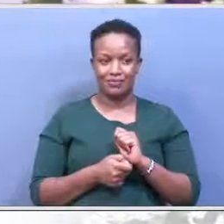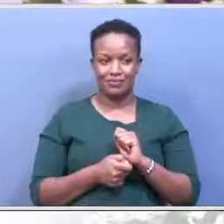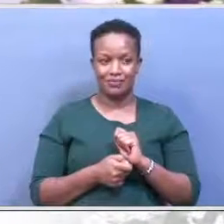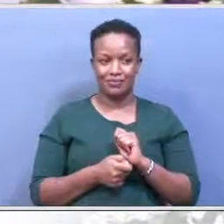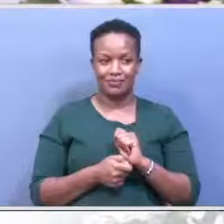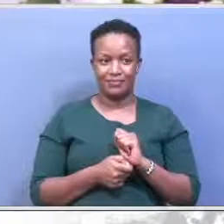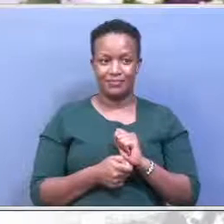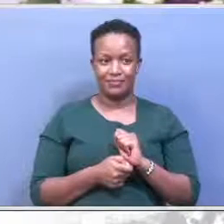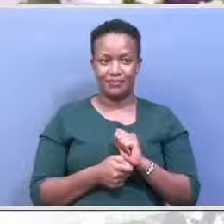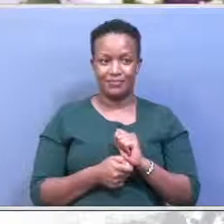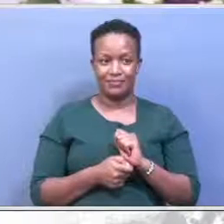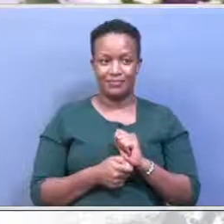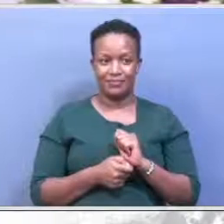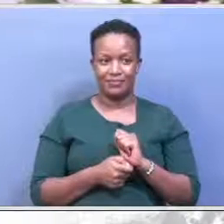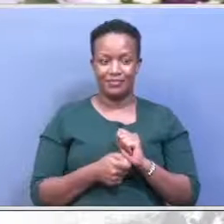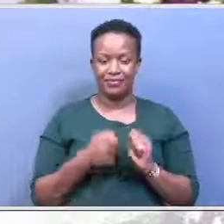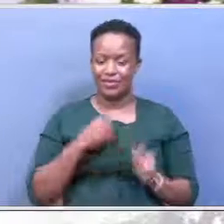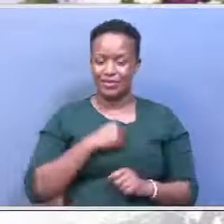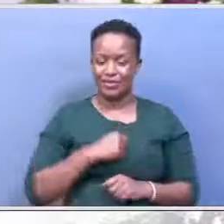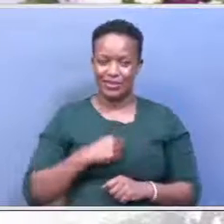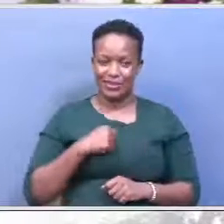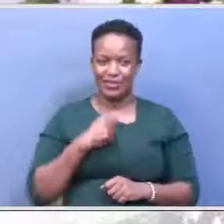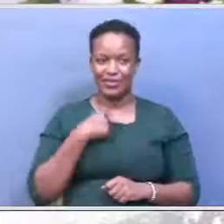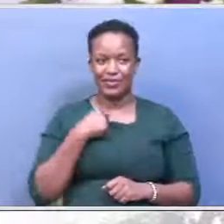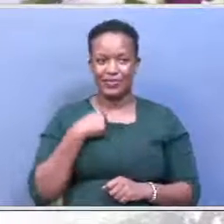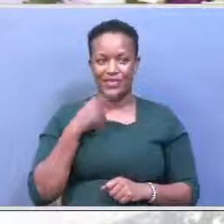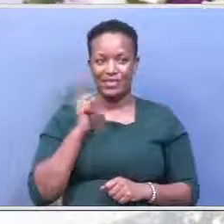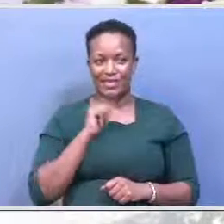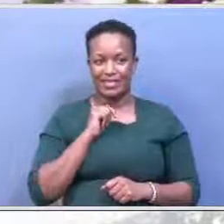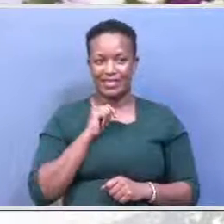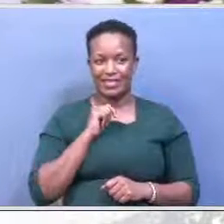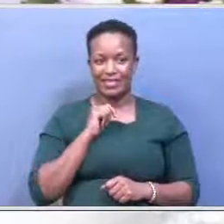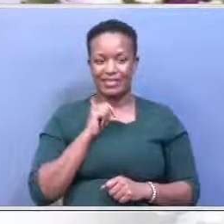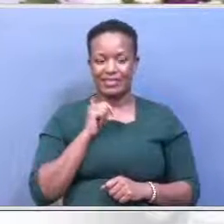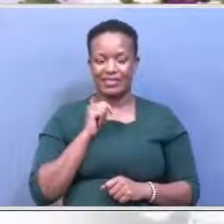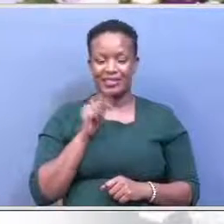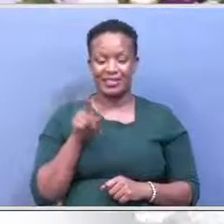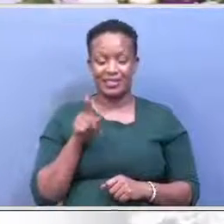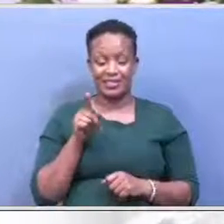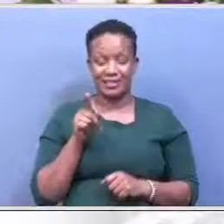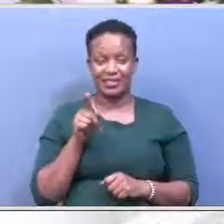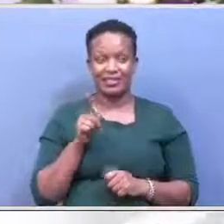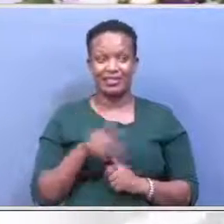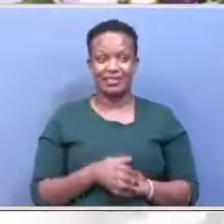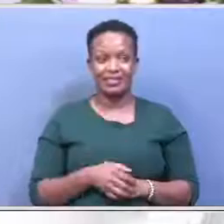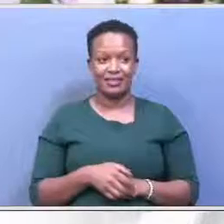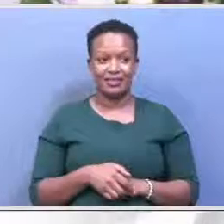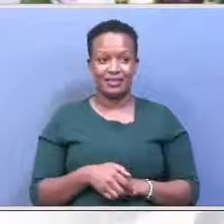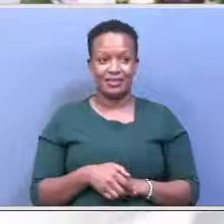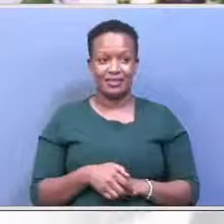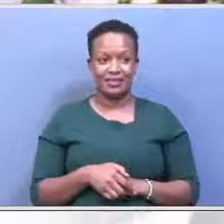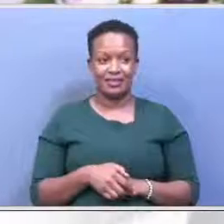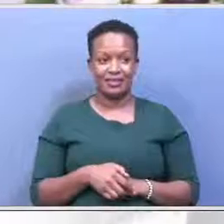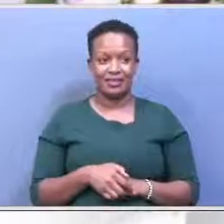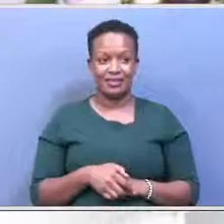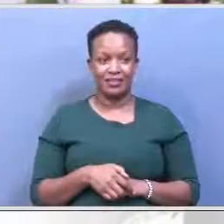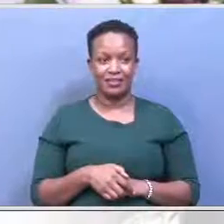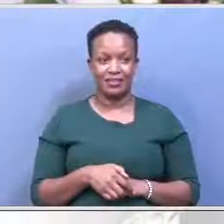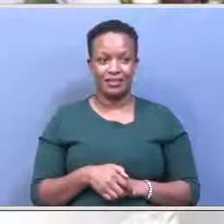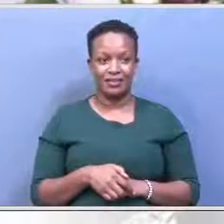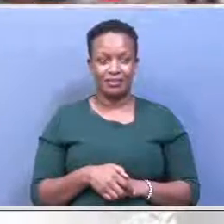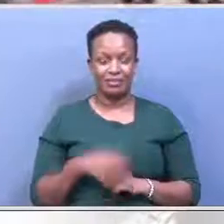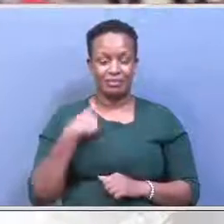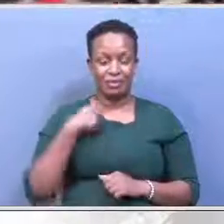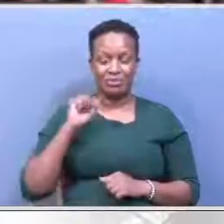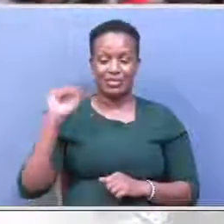Kindly, Bishop. Ambassador. Your Honorship, I'm concluding. Let me finish just this. Kindly. I'm become a bit political. I'm not a